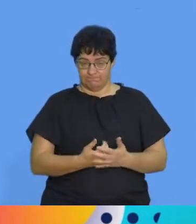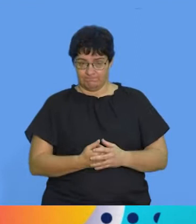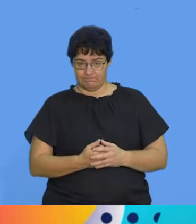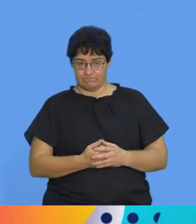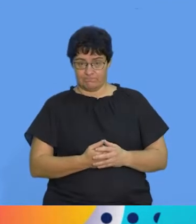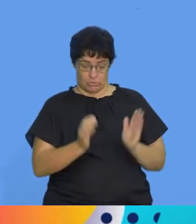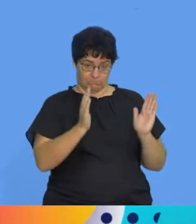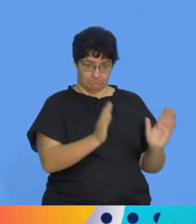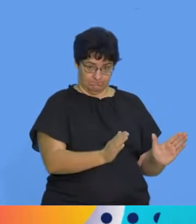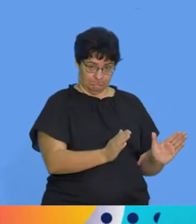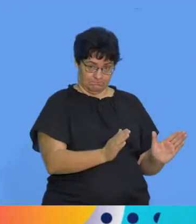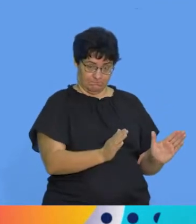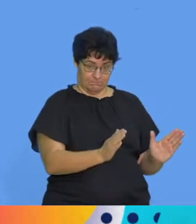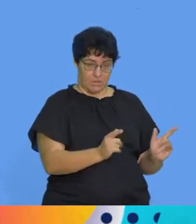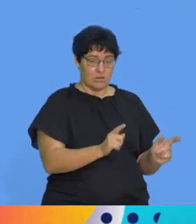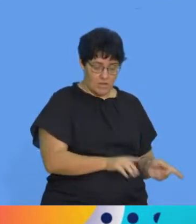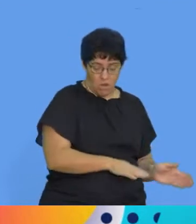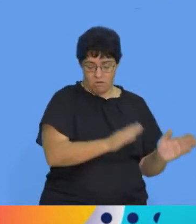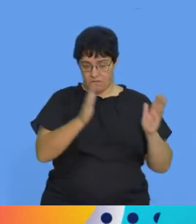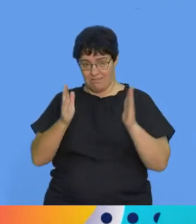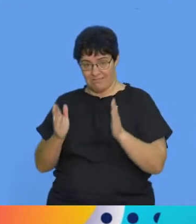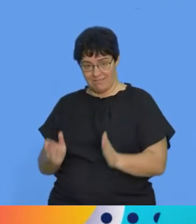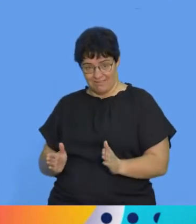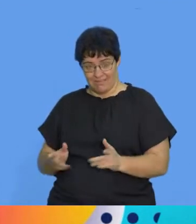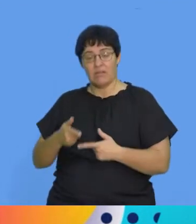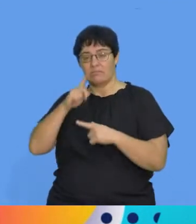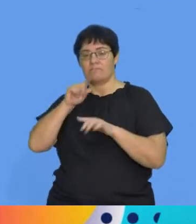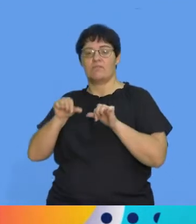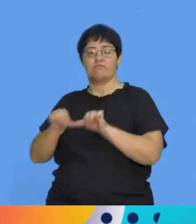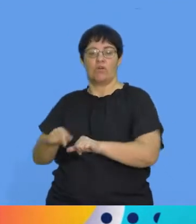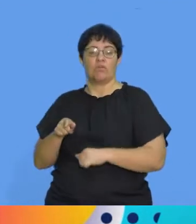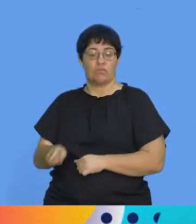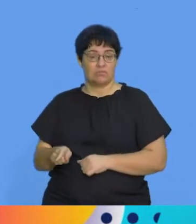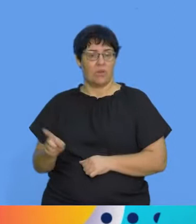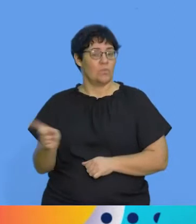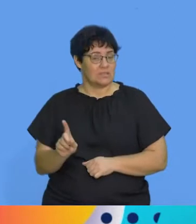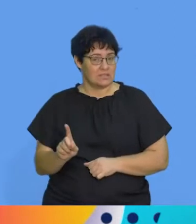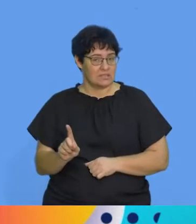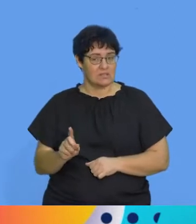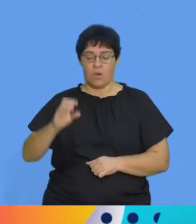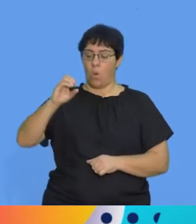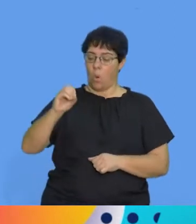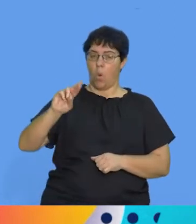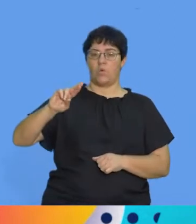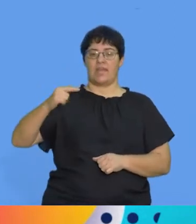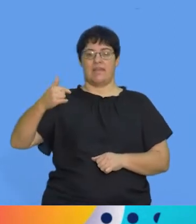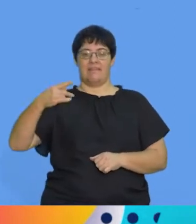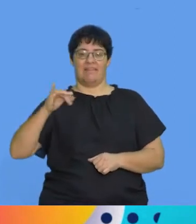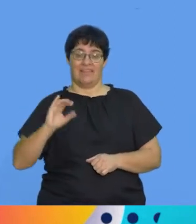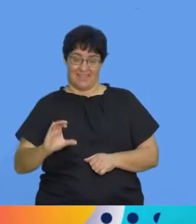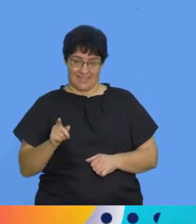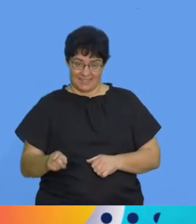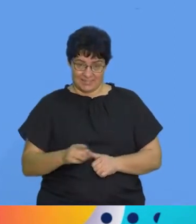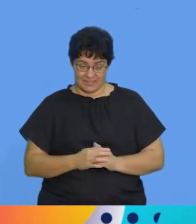to concentrate on the other part that we need, and that is going to be what organic compounds